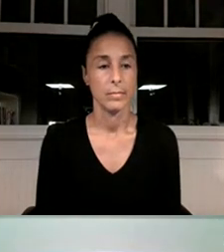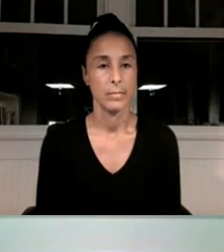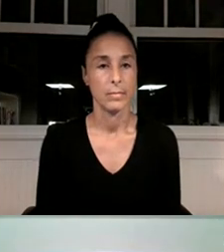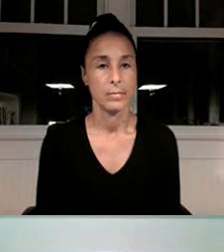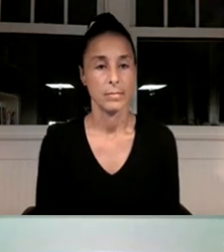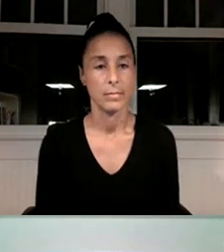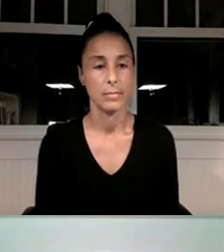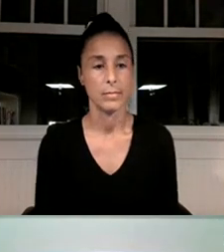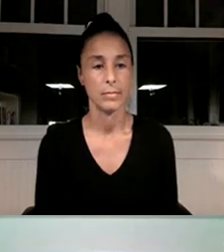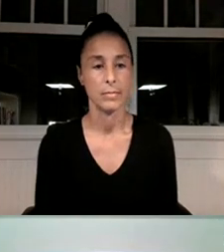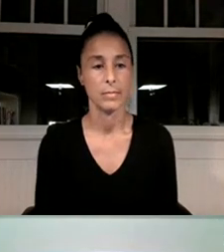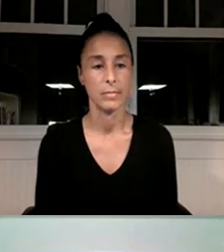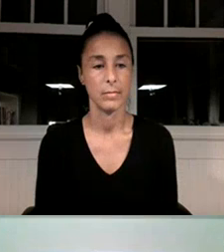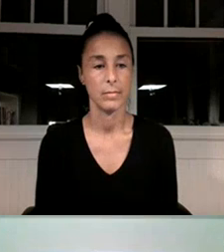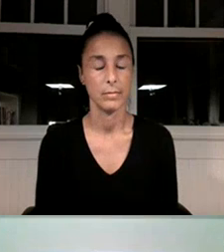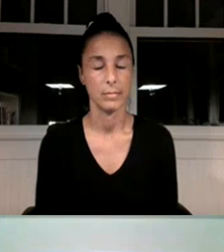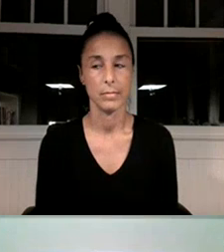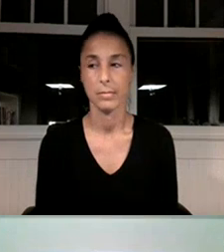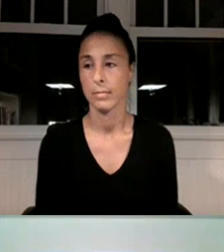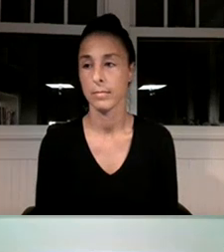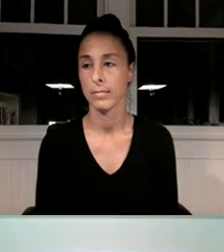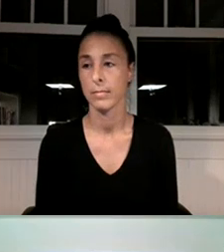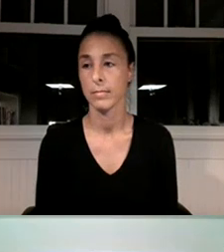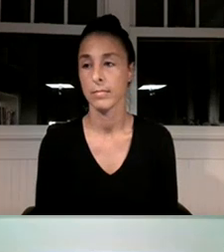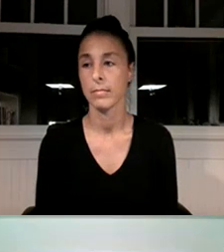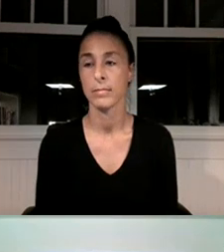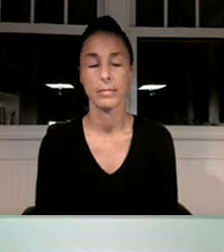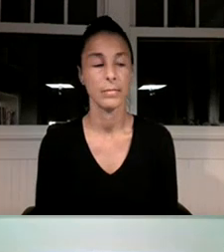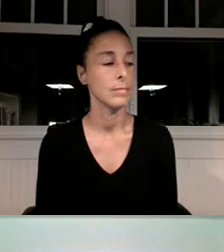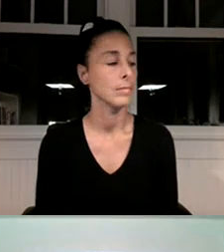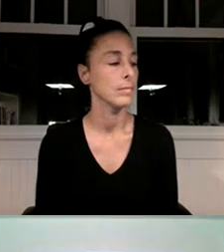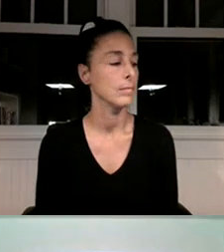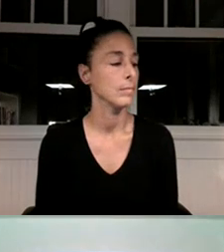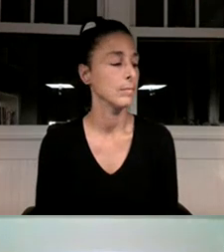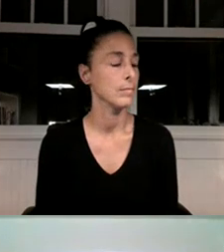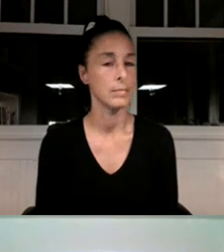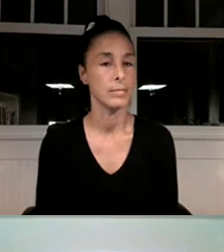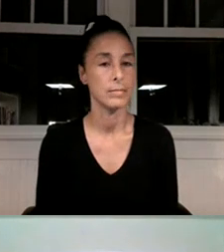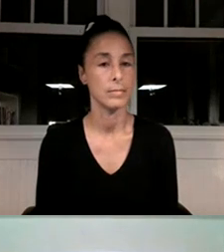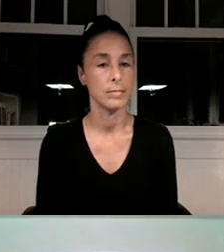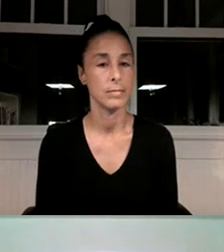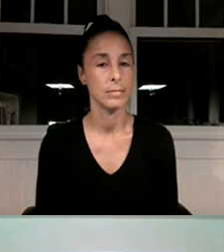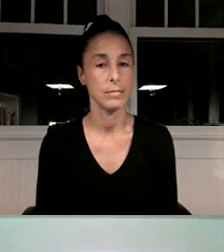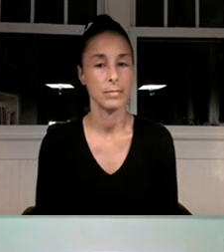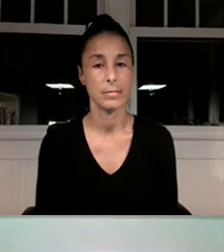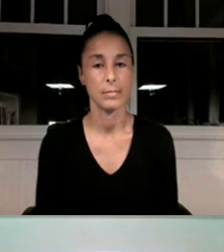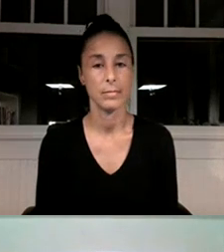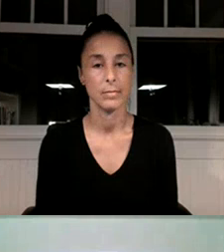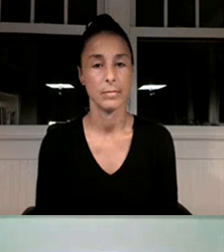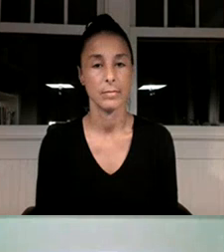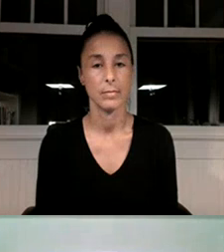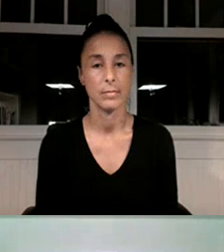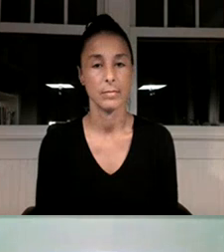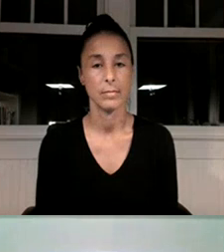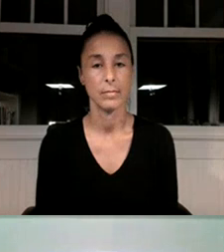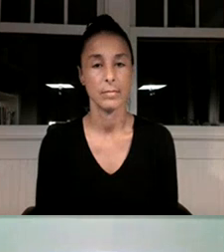whether they're poorly parked, whether they are in suburban strip centers that haven't been renovated in years, maybe owned by people that don't live